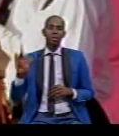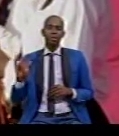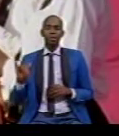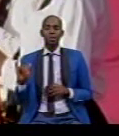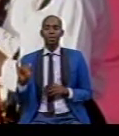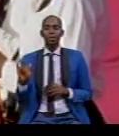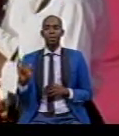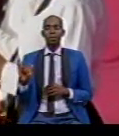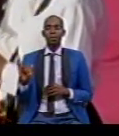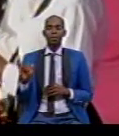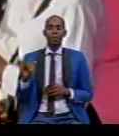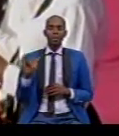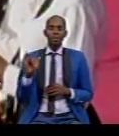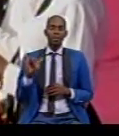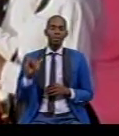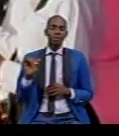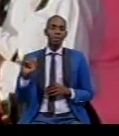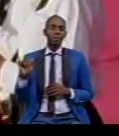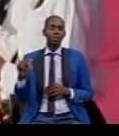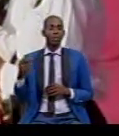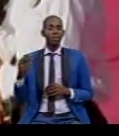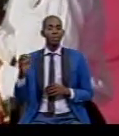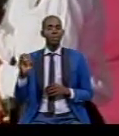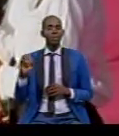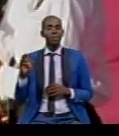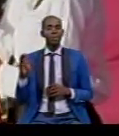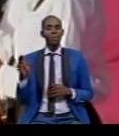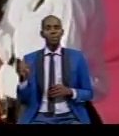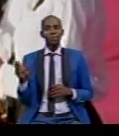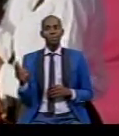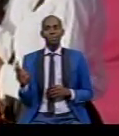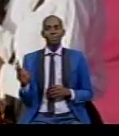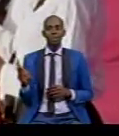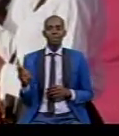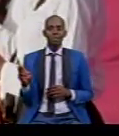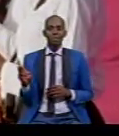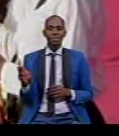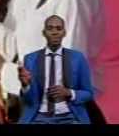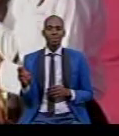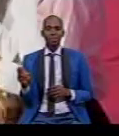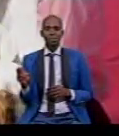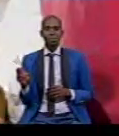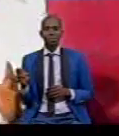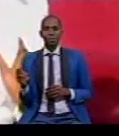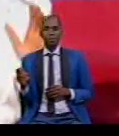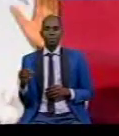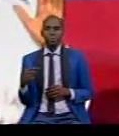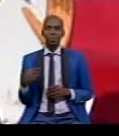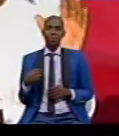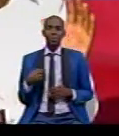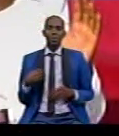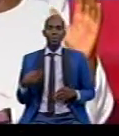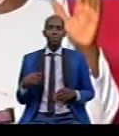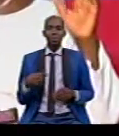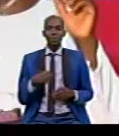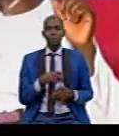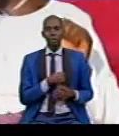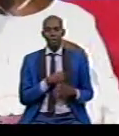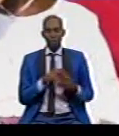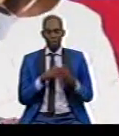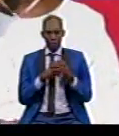able to make you tread of serpents and scorpions,